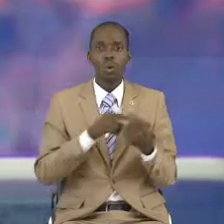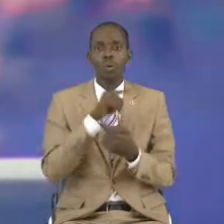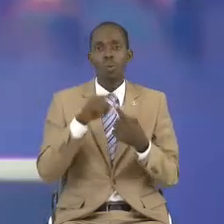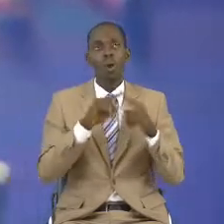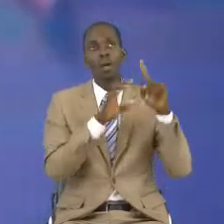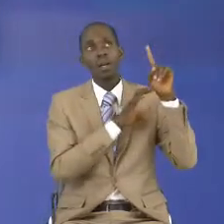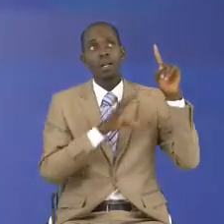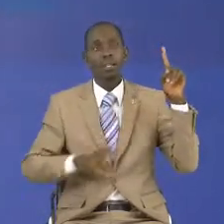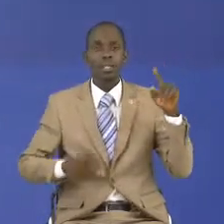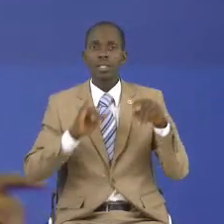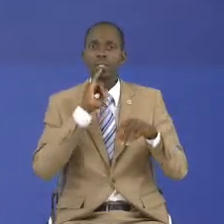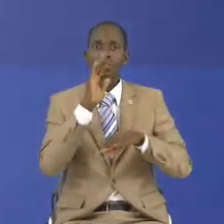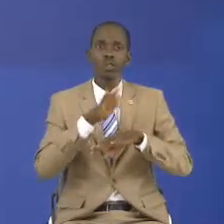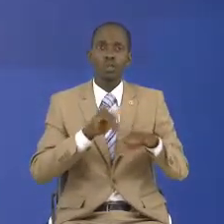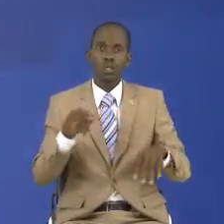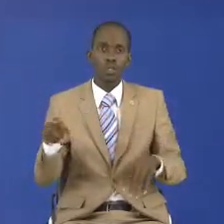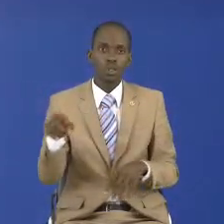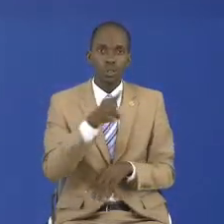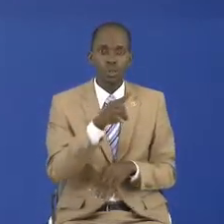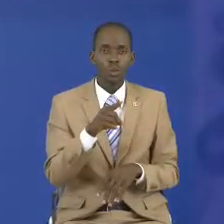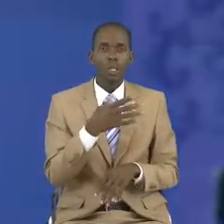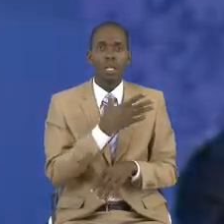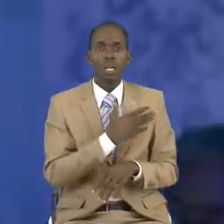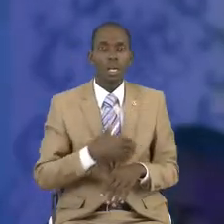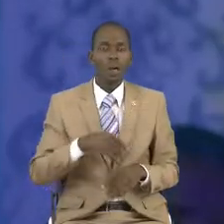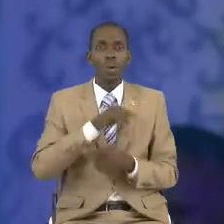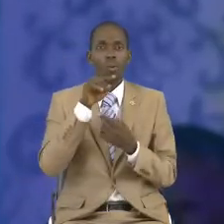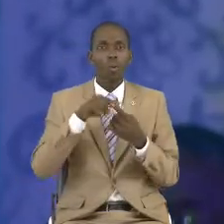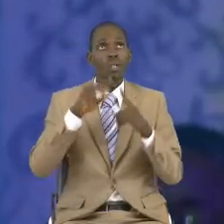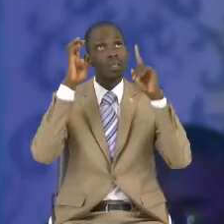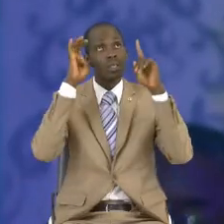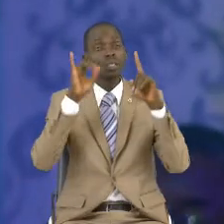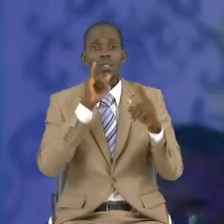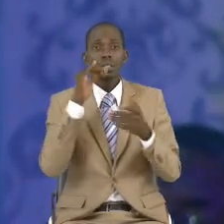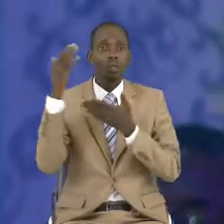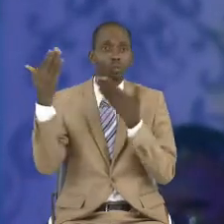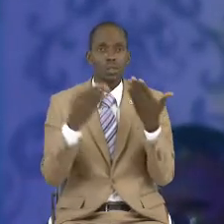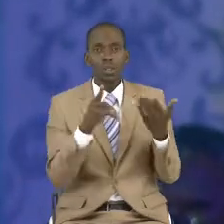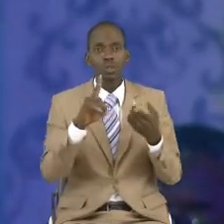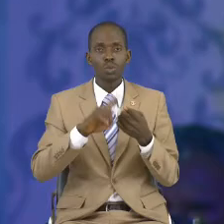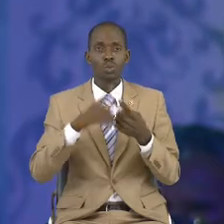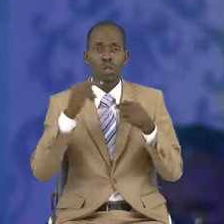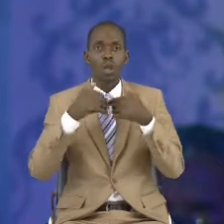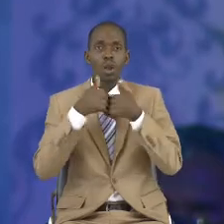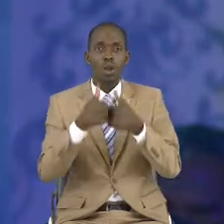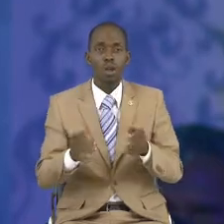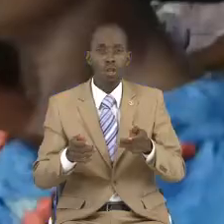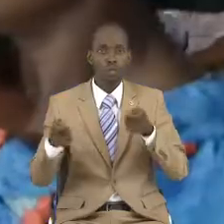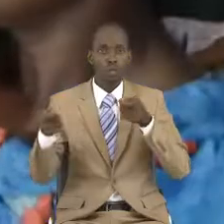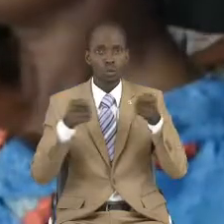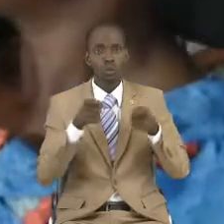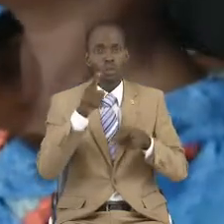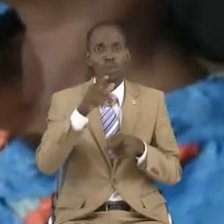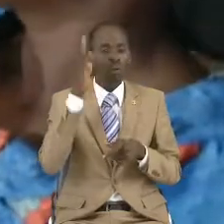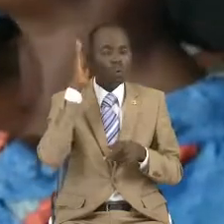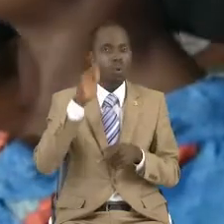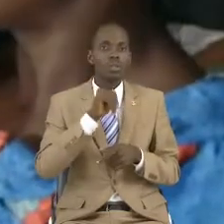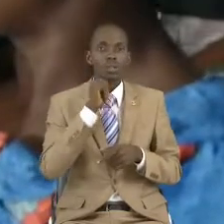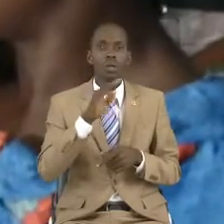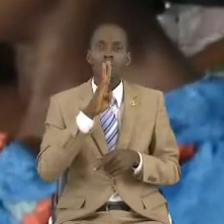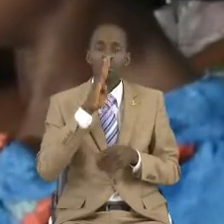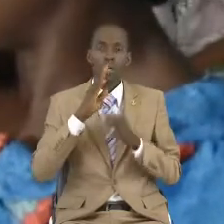you and when he is bringing you to the lord's dominion you will not be quiet